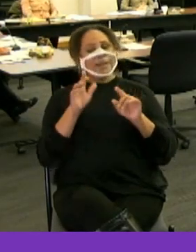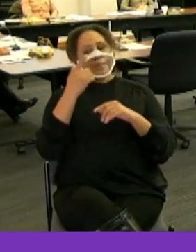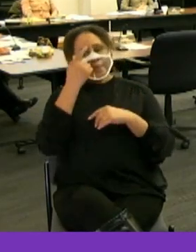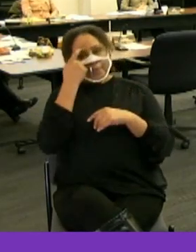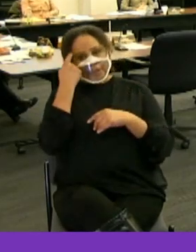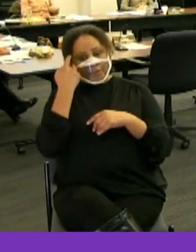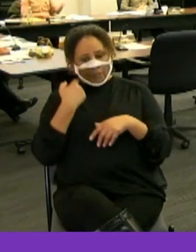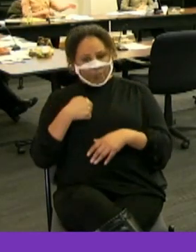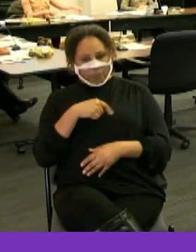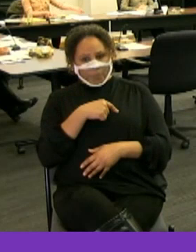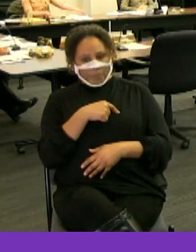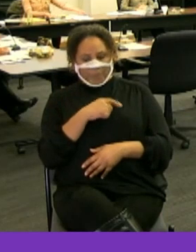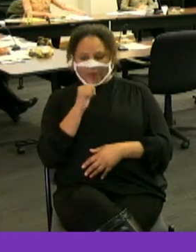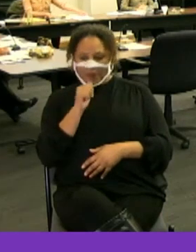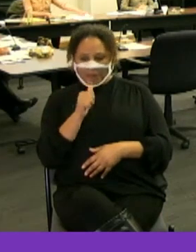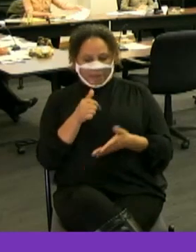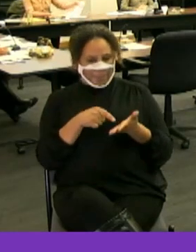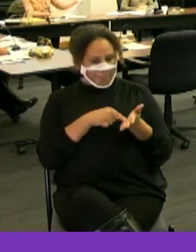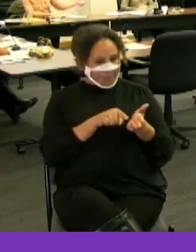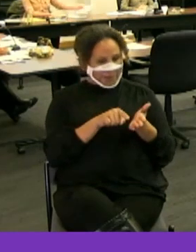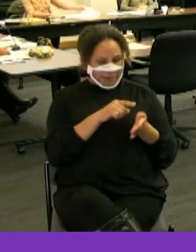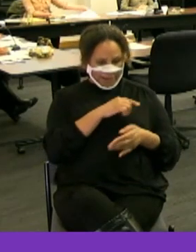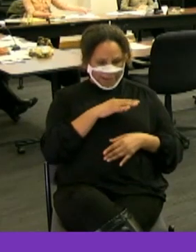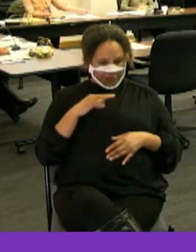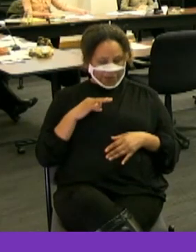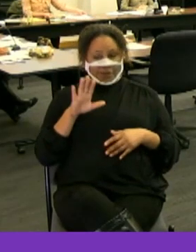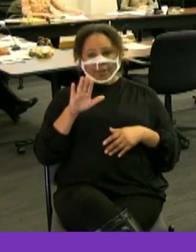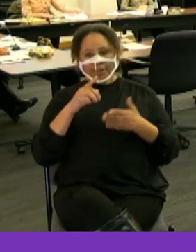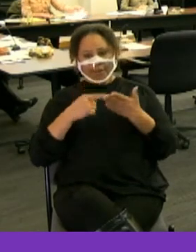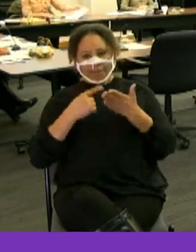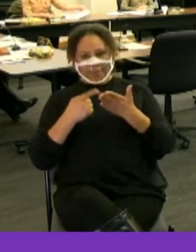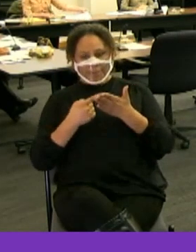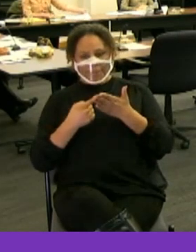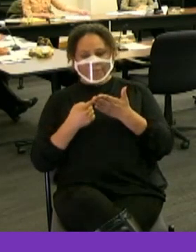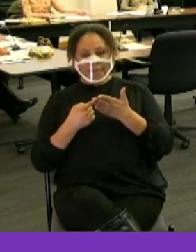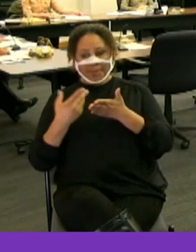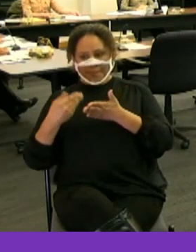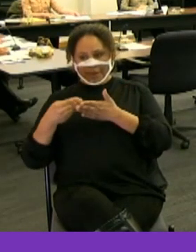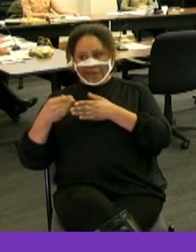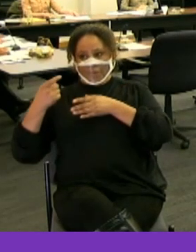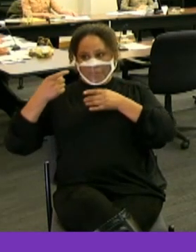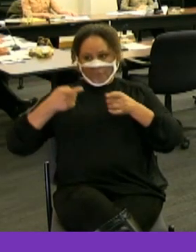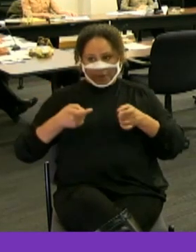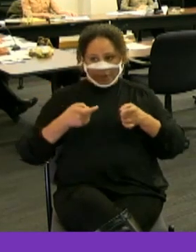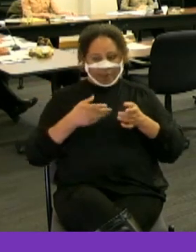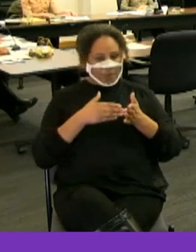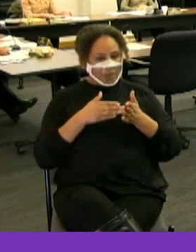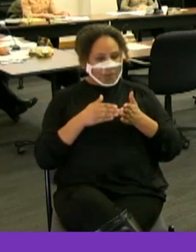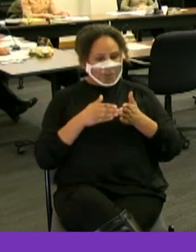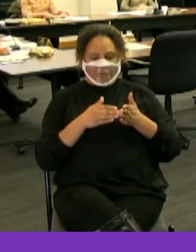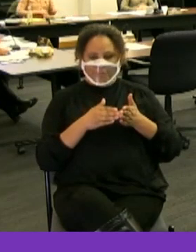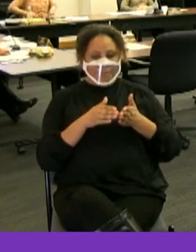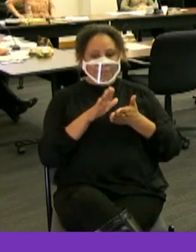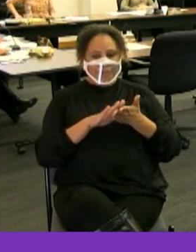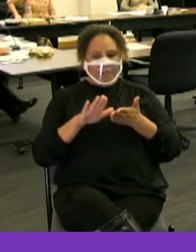because we are not paying faculty sometimes we pay them out of grants, many times we don't,